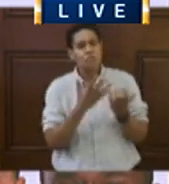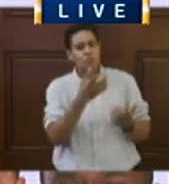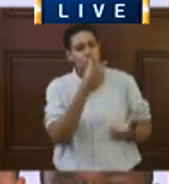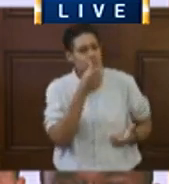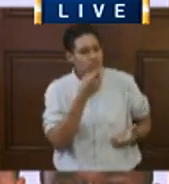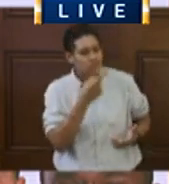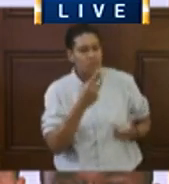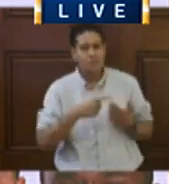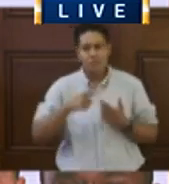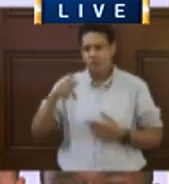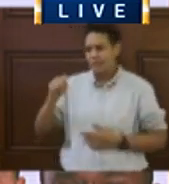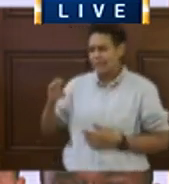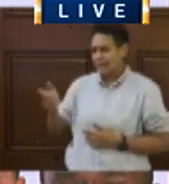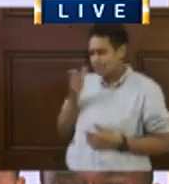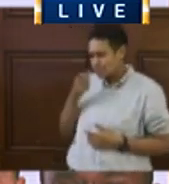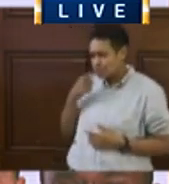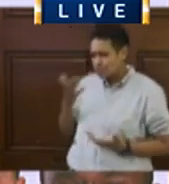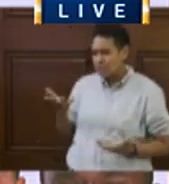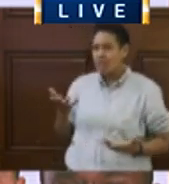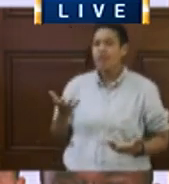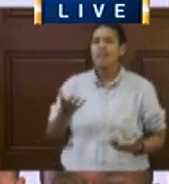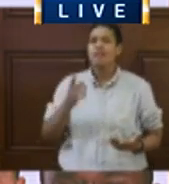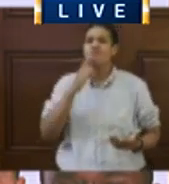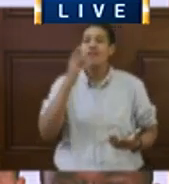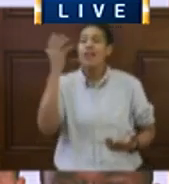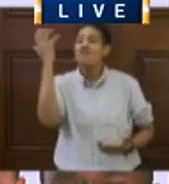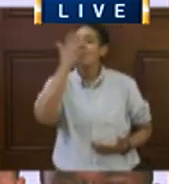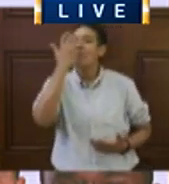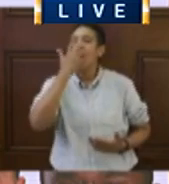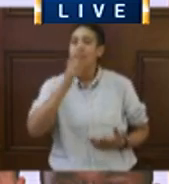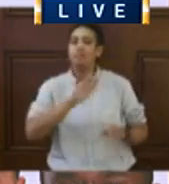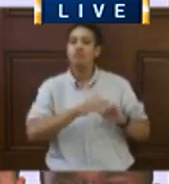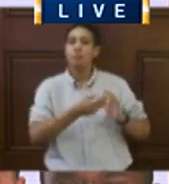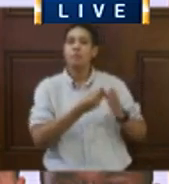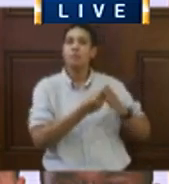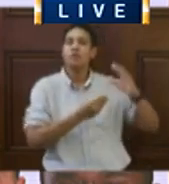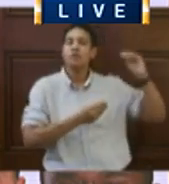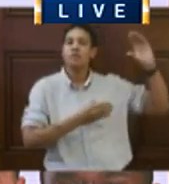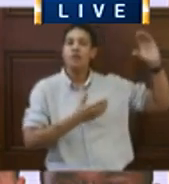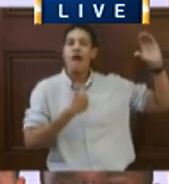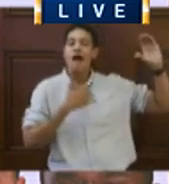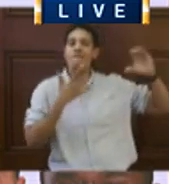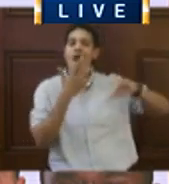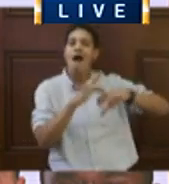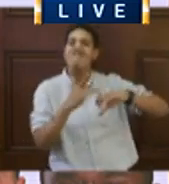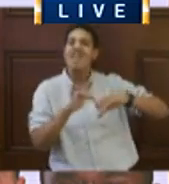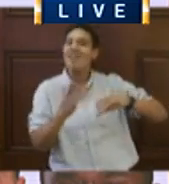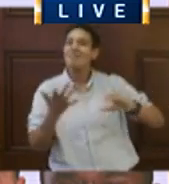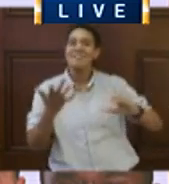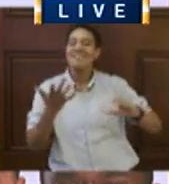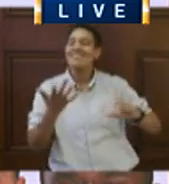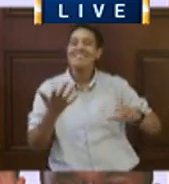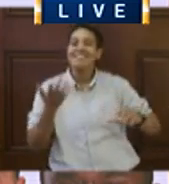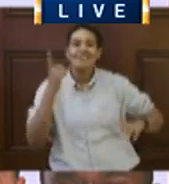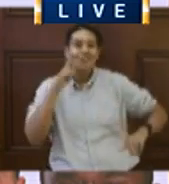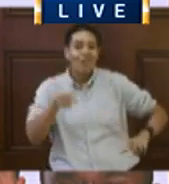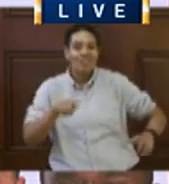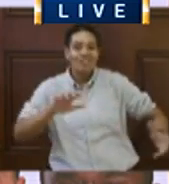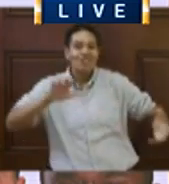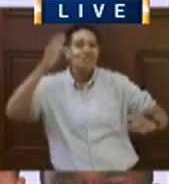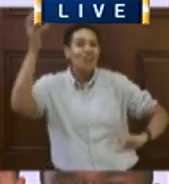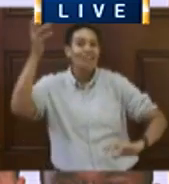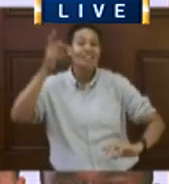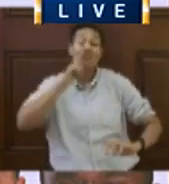have a fiscal cushion for a crisis. It is part of our developing fiscal discipline